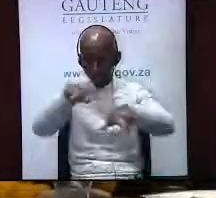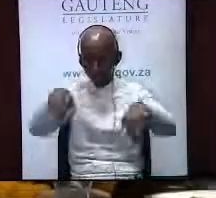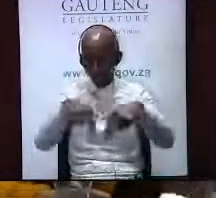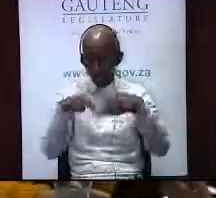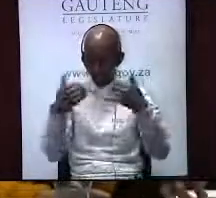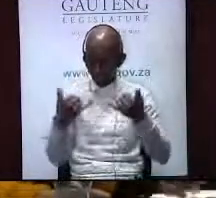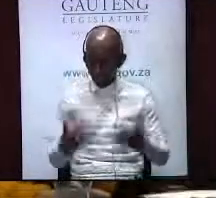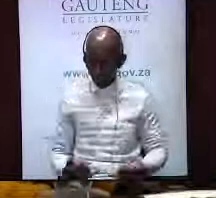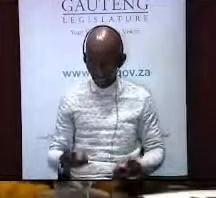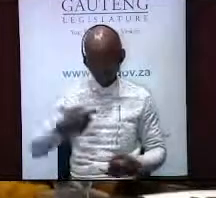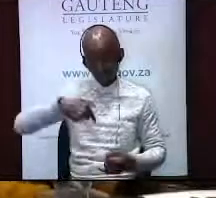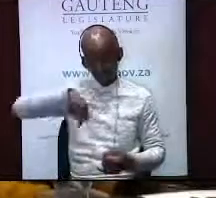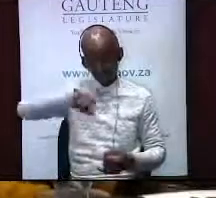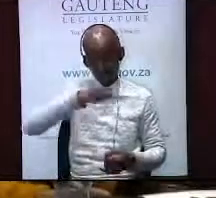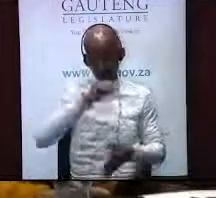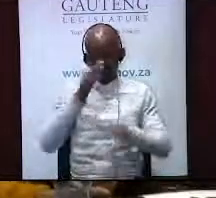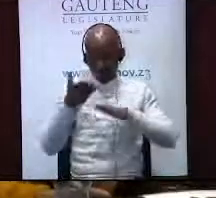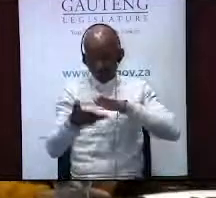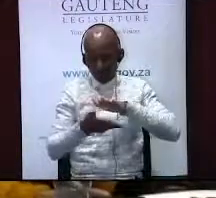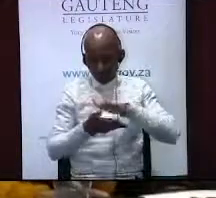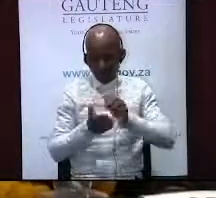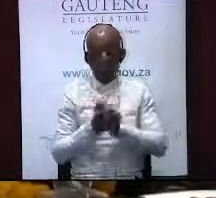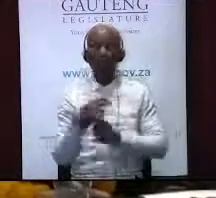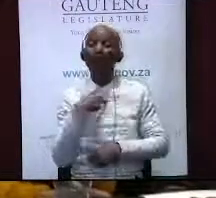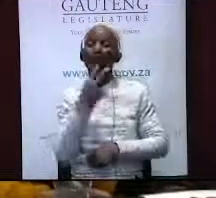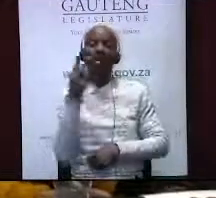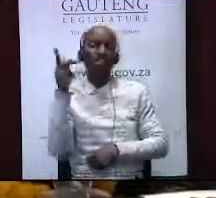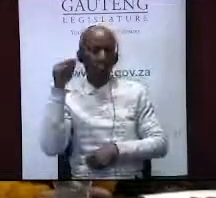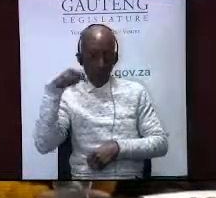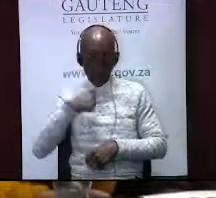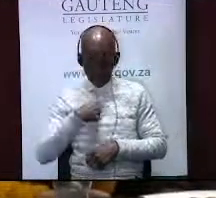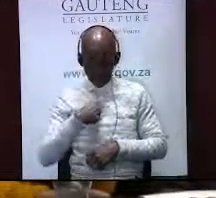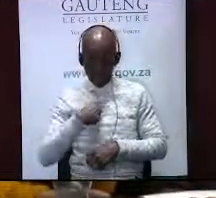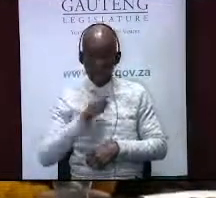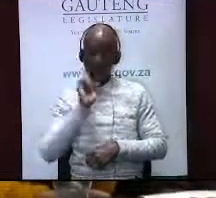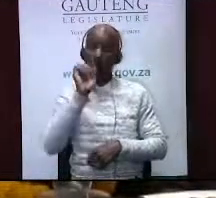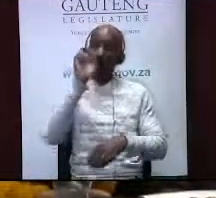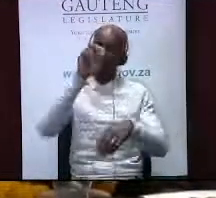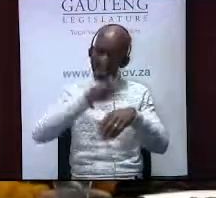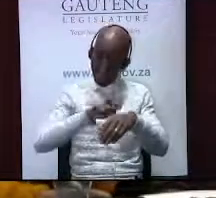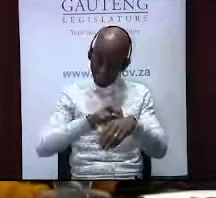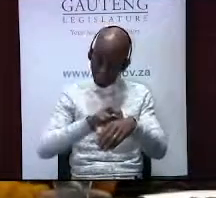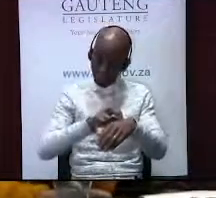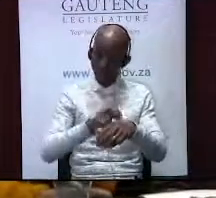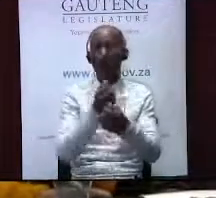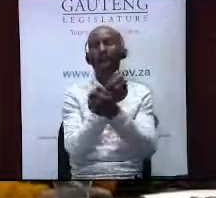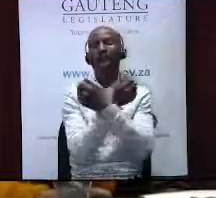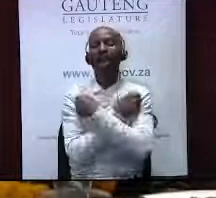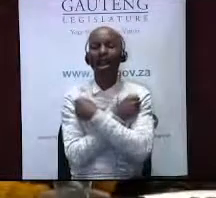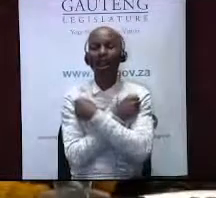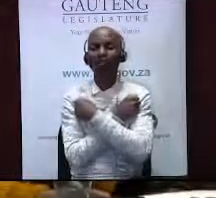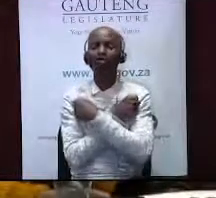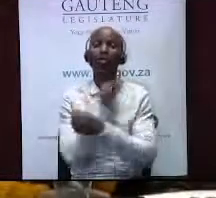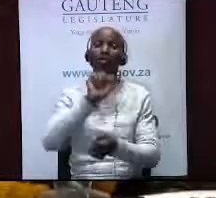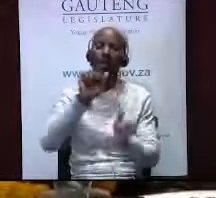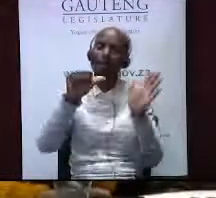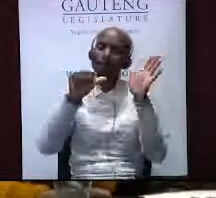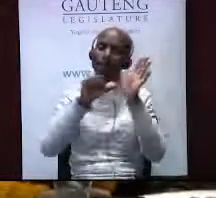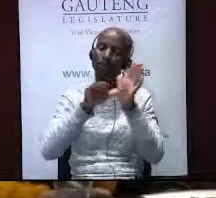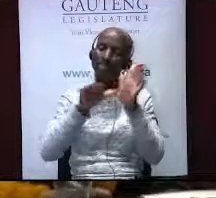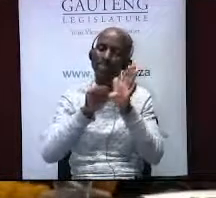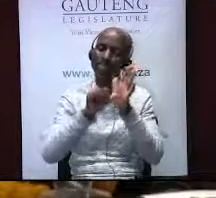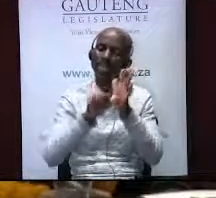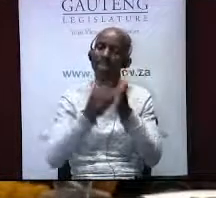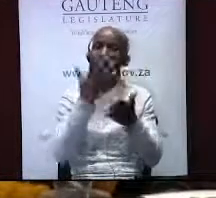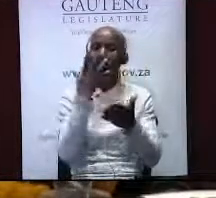today and all those under the sound of my voice, that you are needed, you are loved, you are important, and